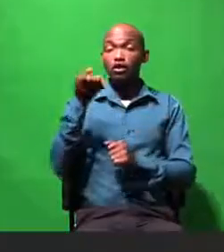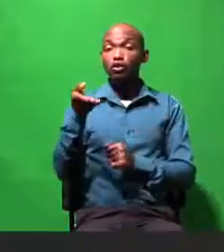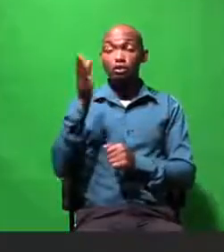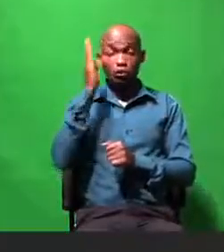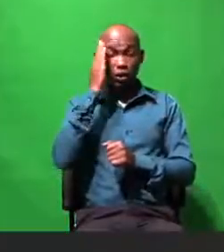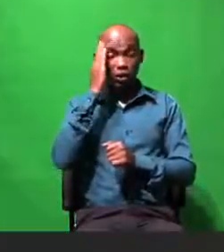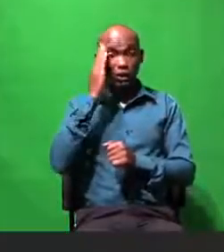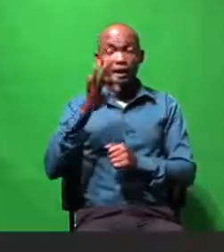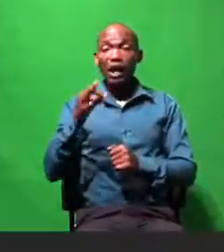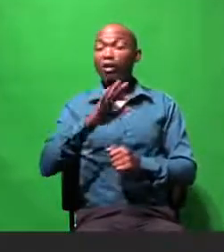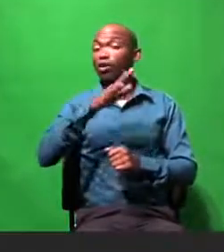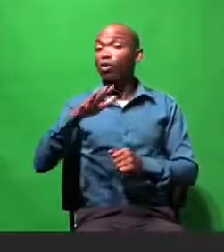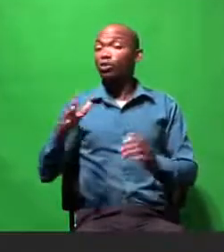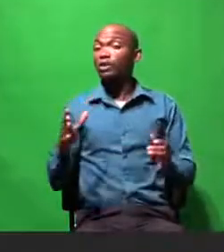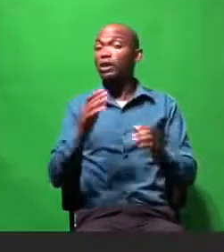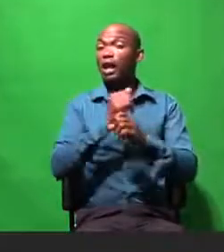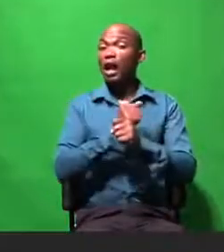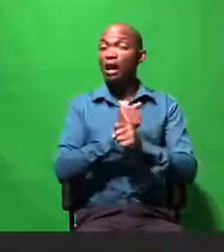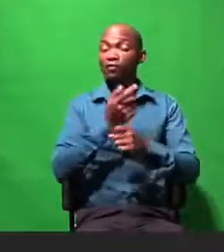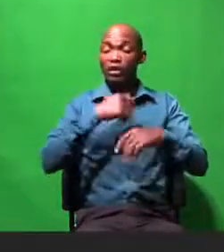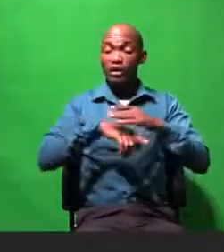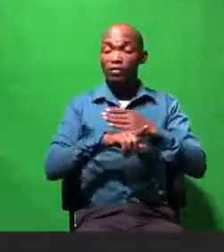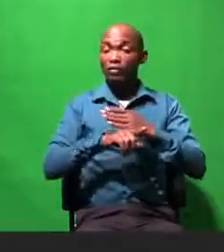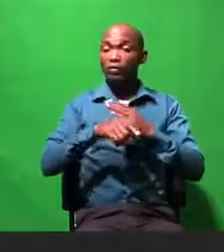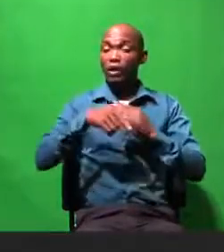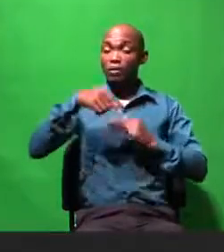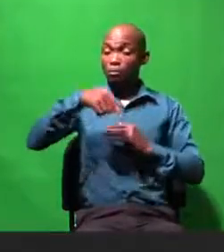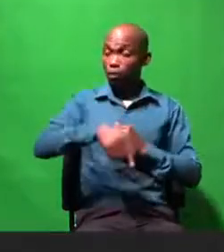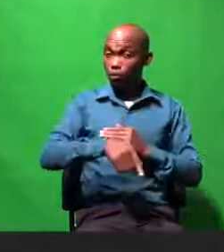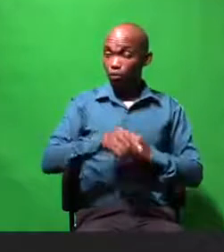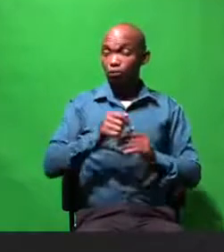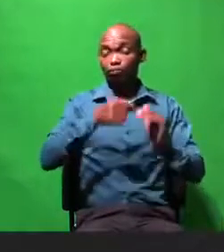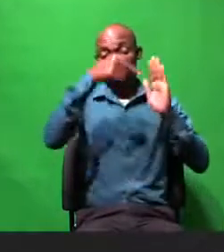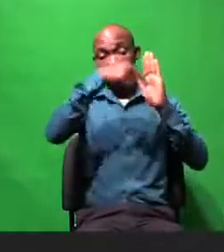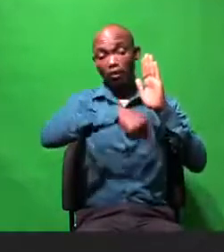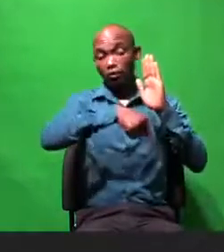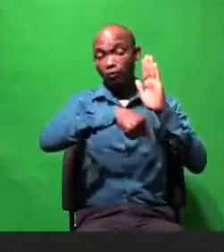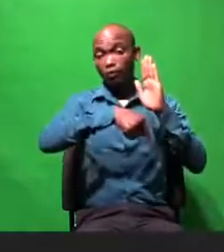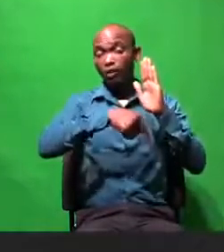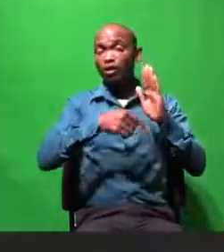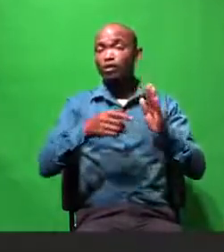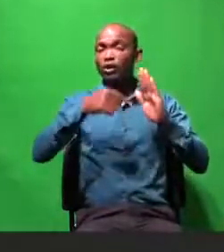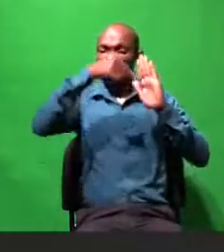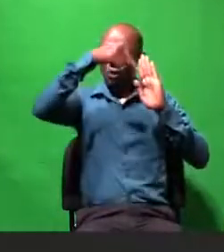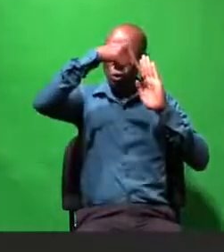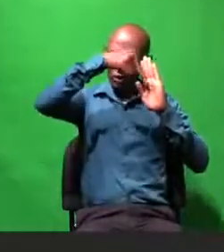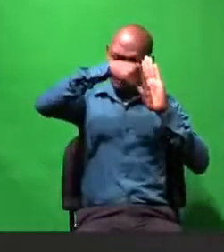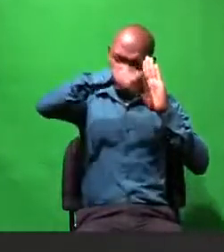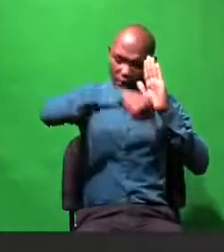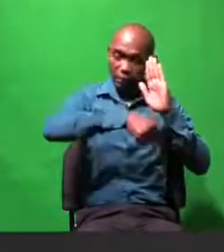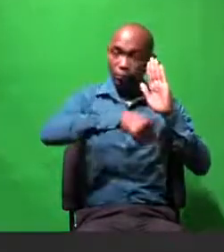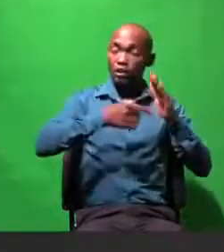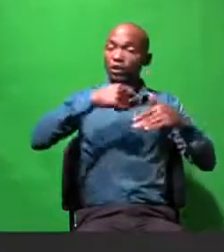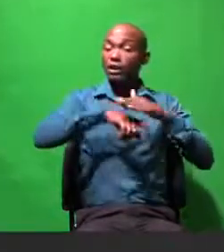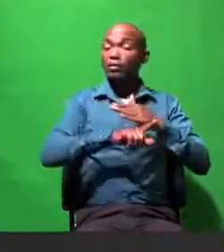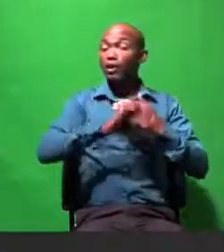the ocean have at the bottom. So a second one here, if we go deep on the